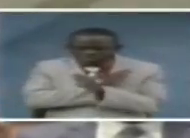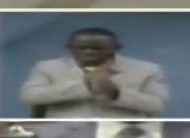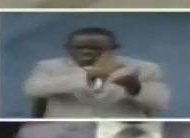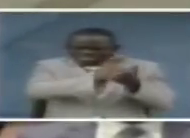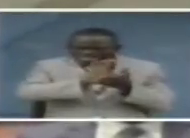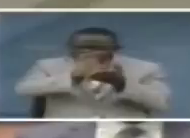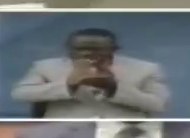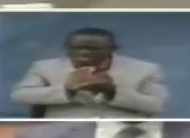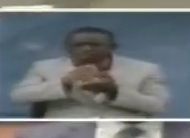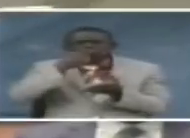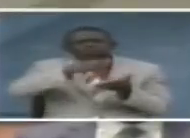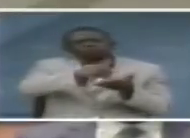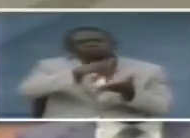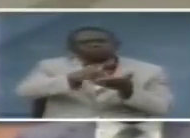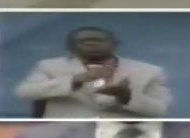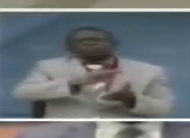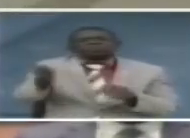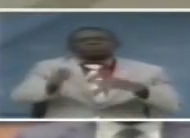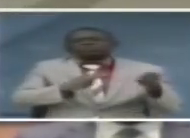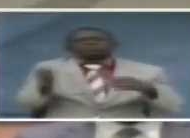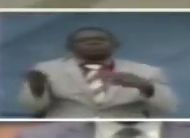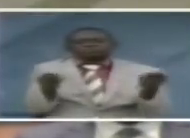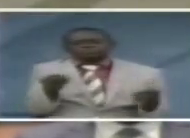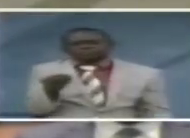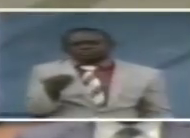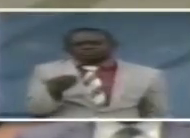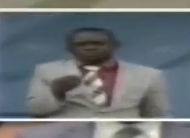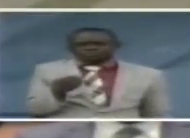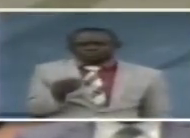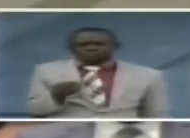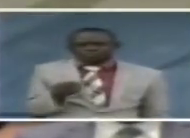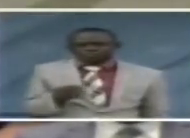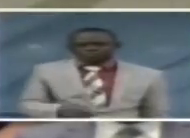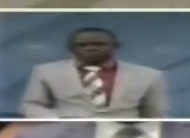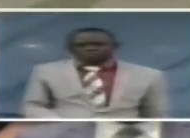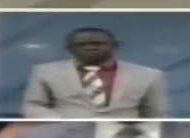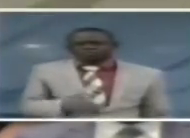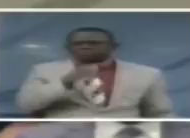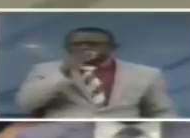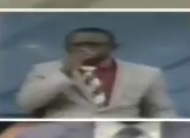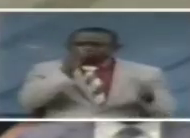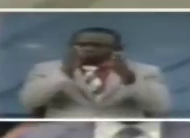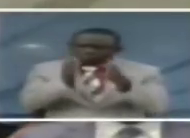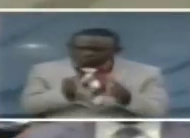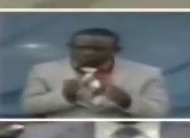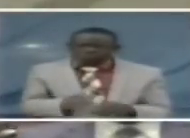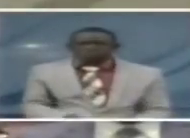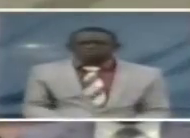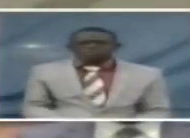external and domestic debt repayment, respectively.